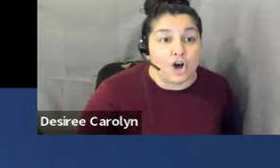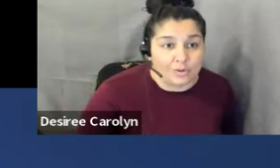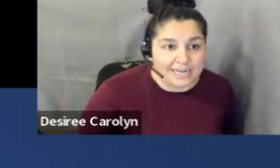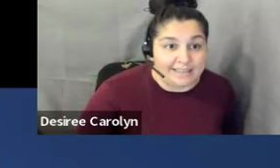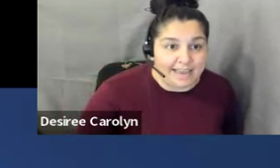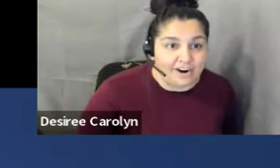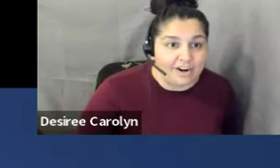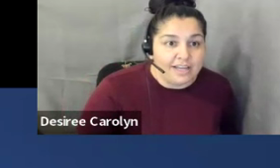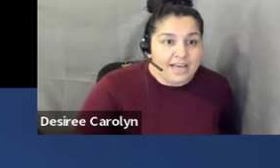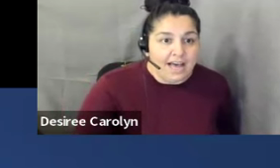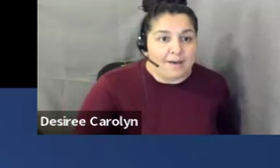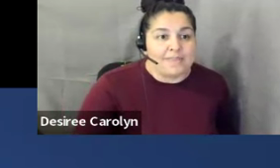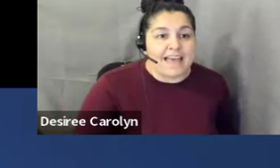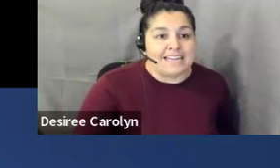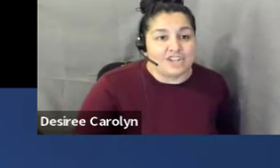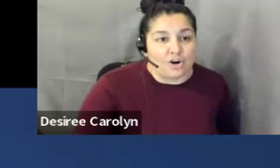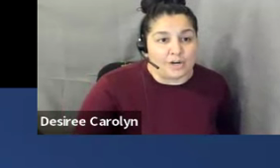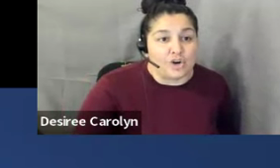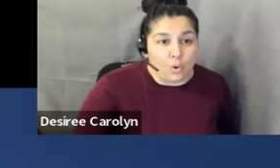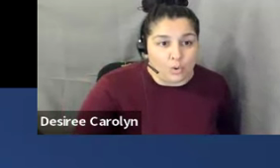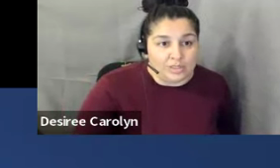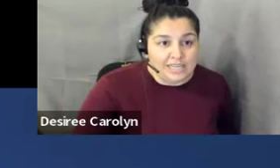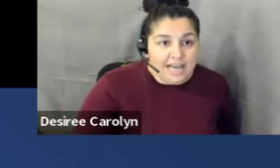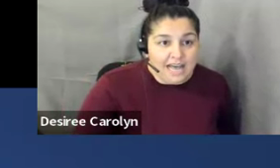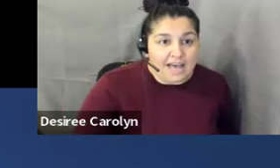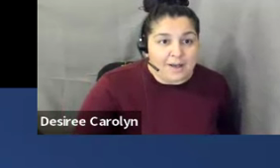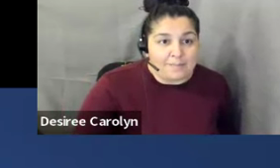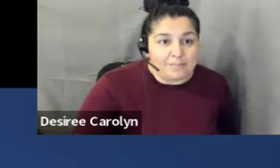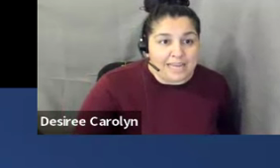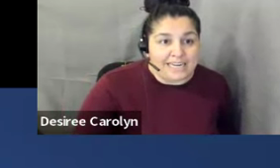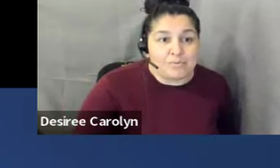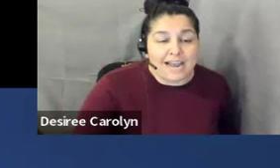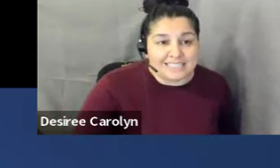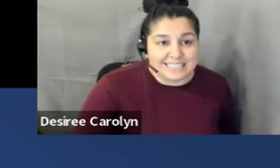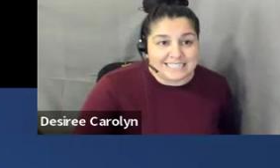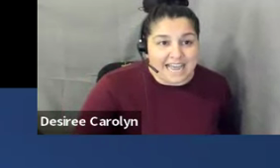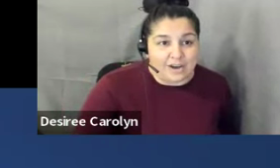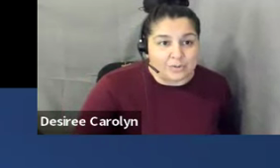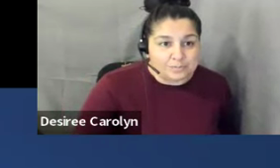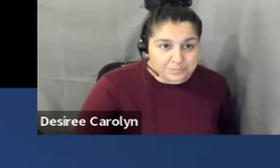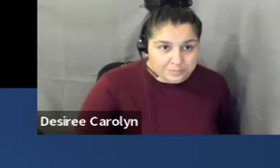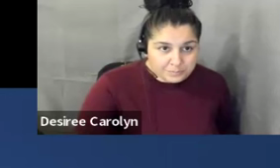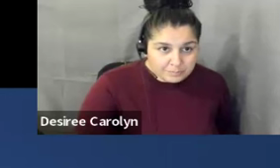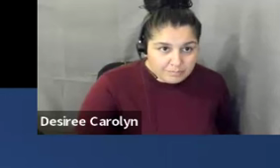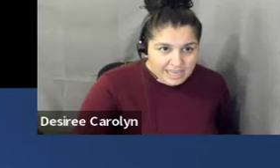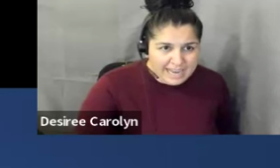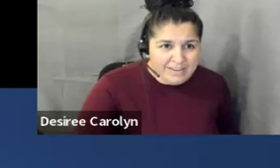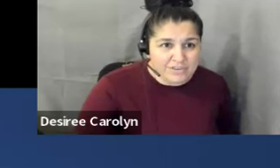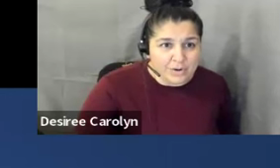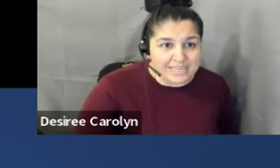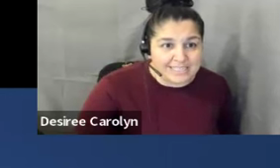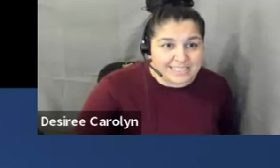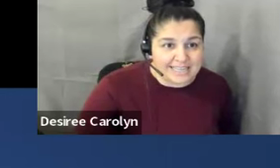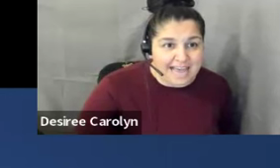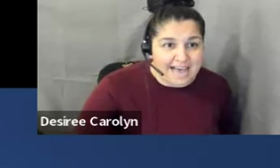access already there. That is our goal. And in practice now, I